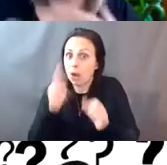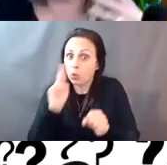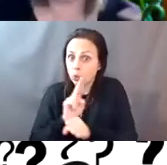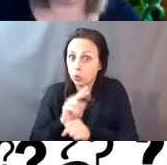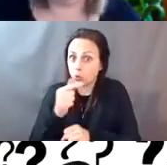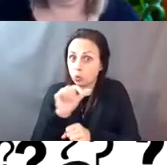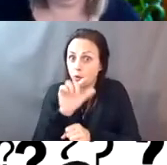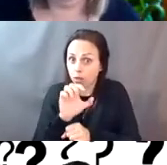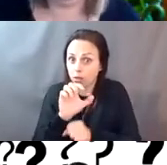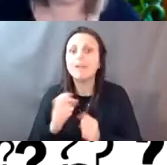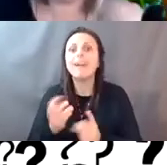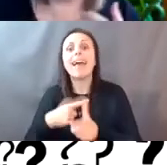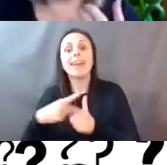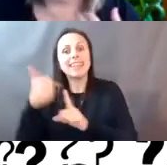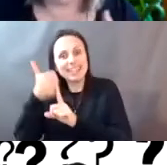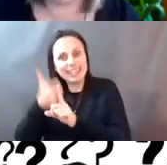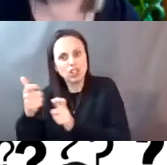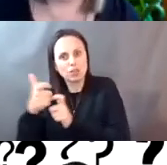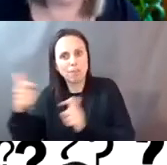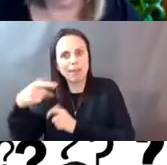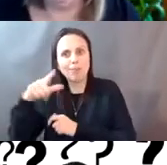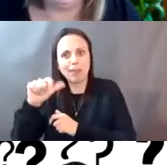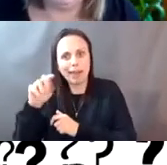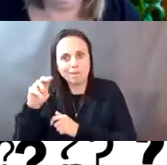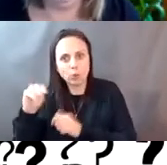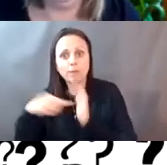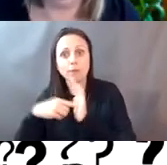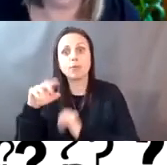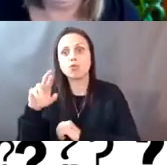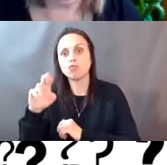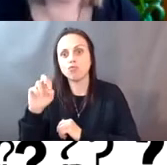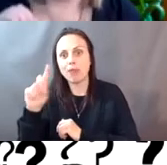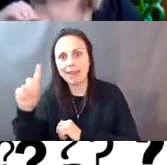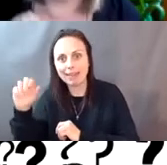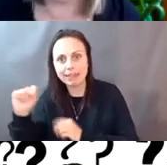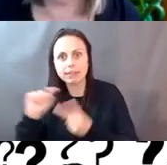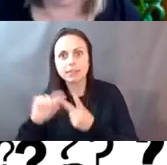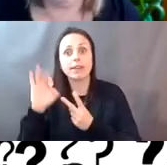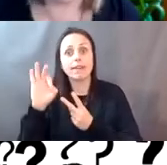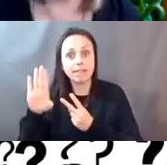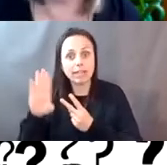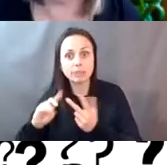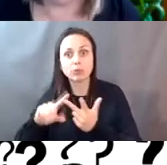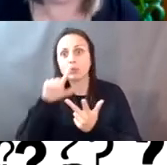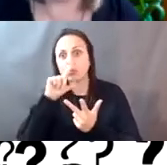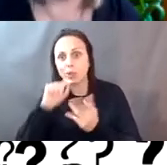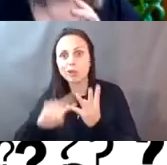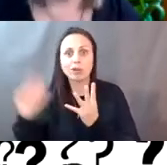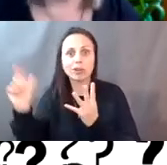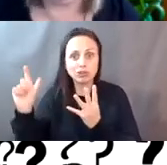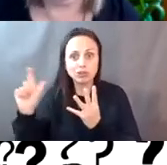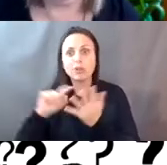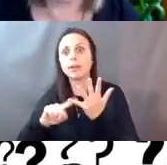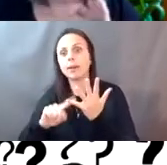then I would go to each of the big platforms. I would go to Reddit. I would go to Facebook. I would go to Twitter. I would go to Instagram. I would go